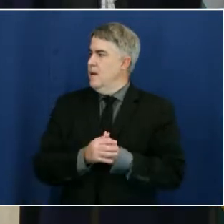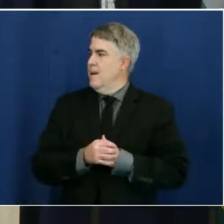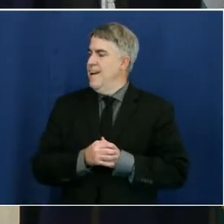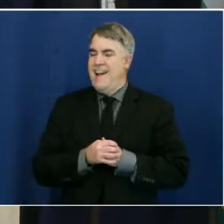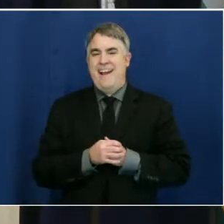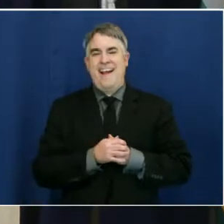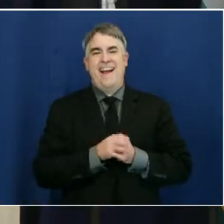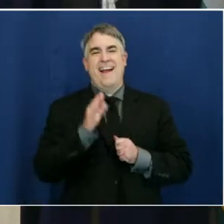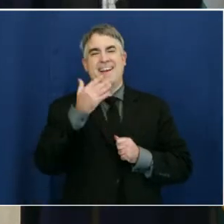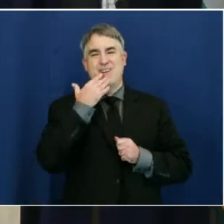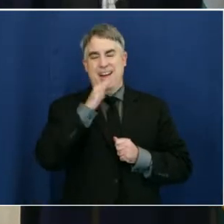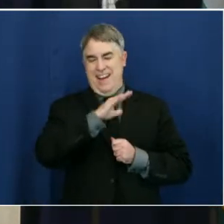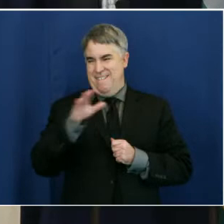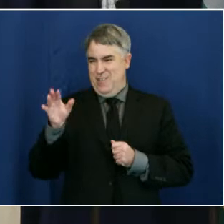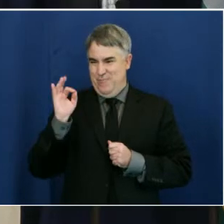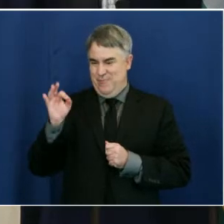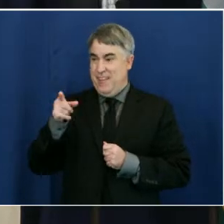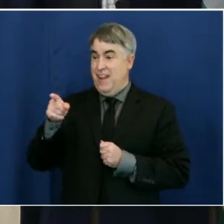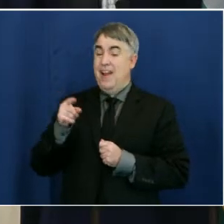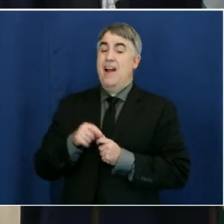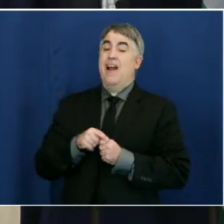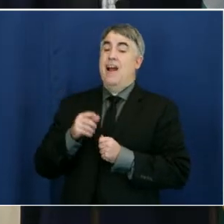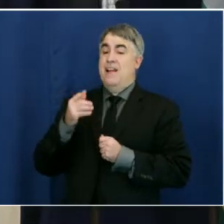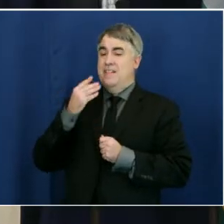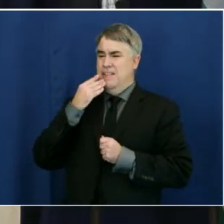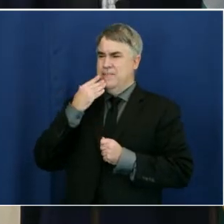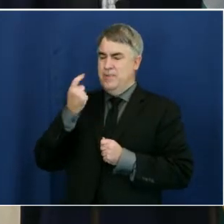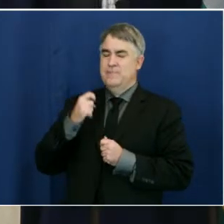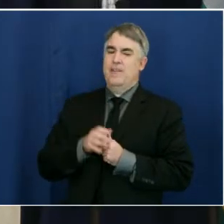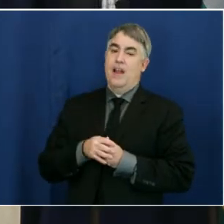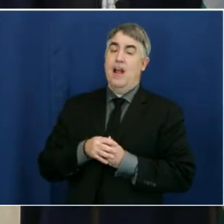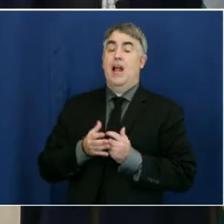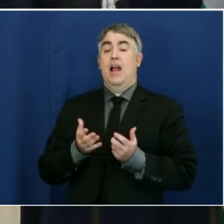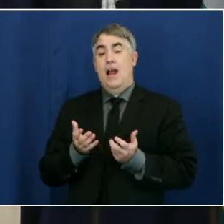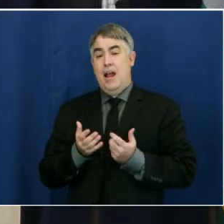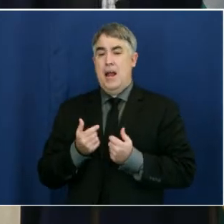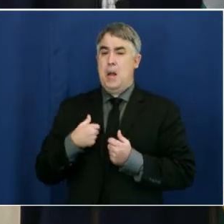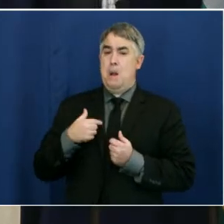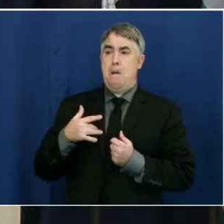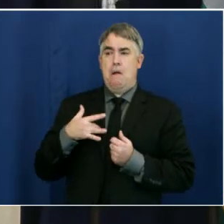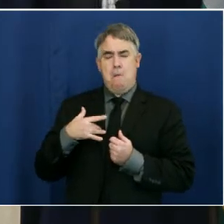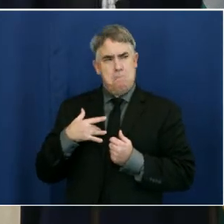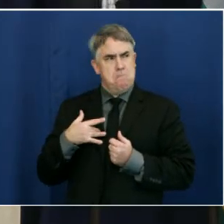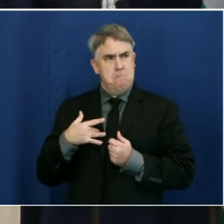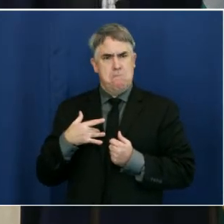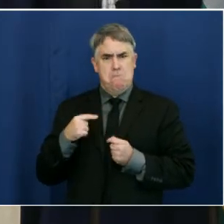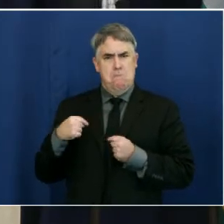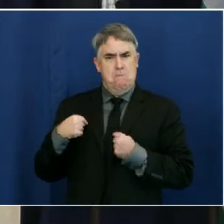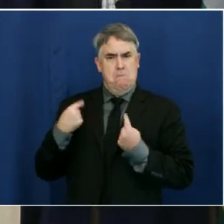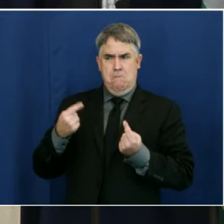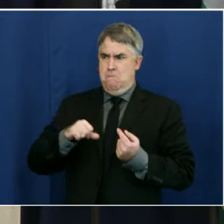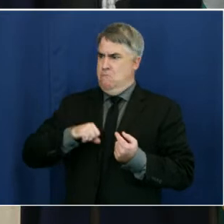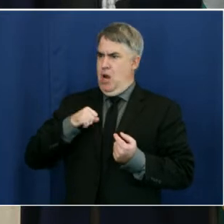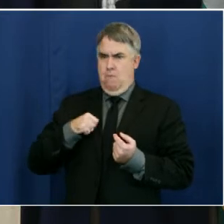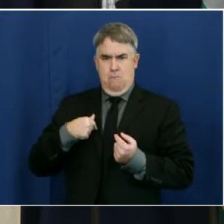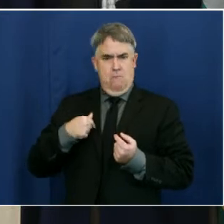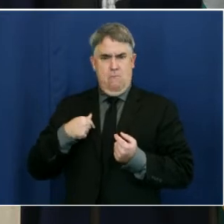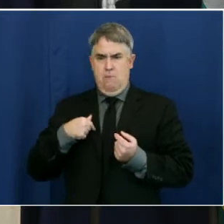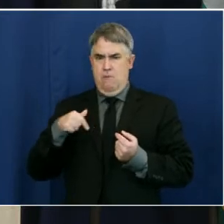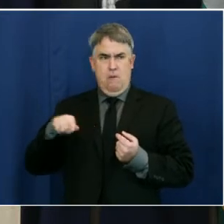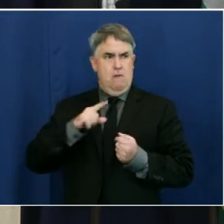Good afternoon, and thank you for that question. I feel very confident and very proud of the response that we've